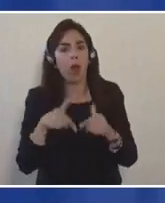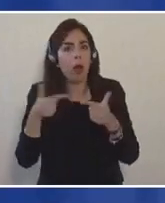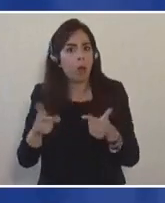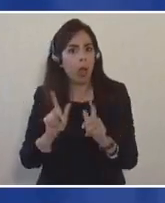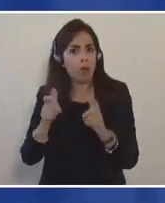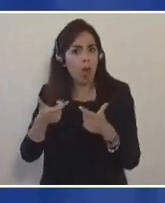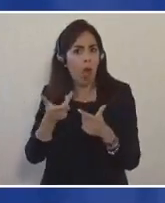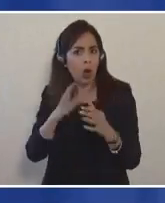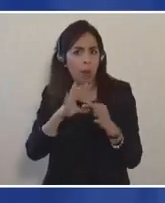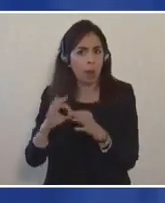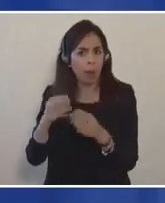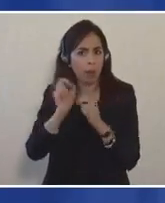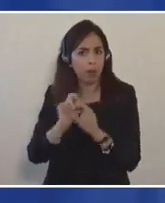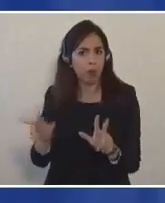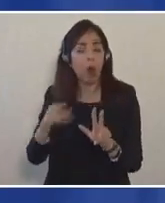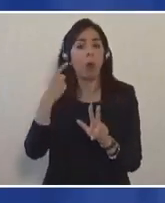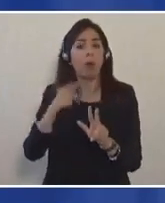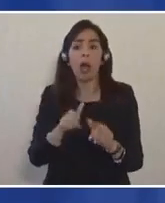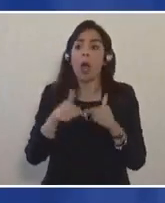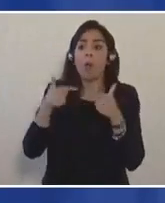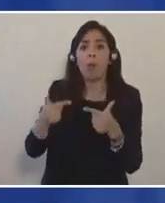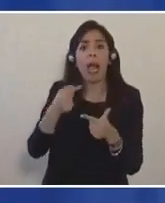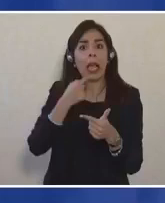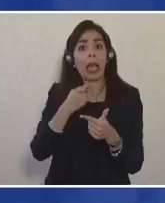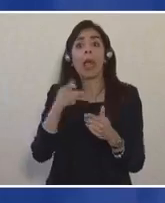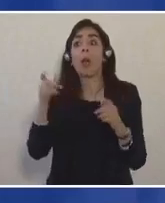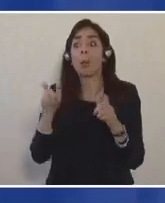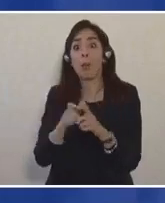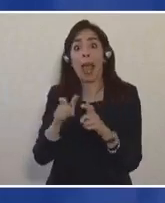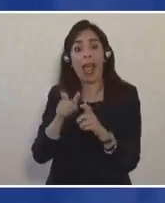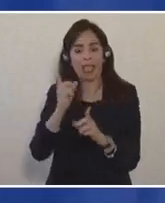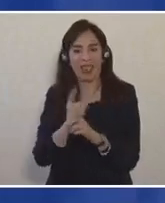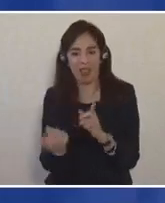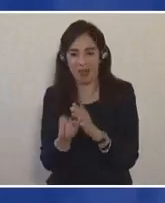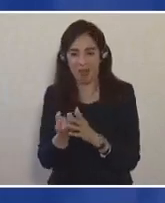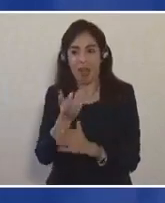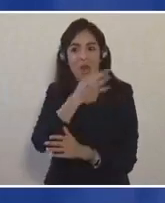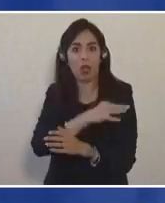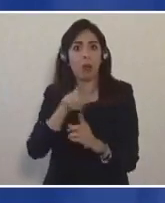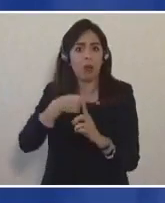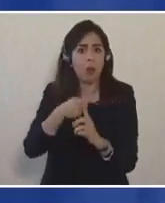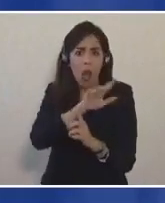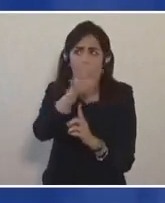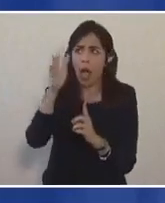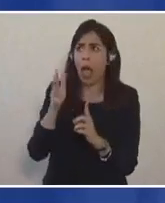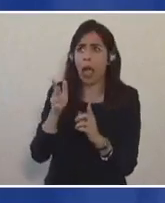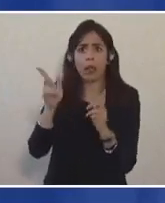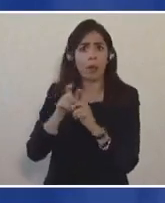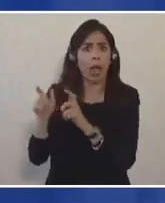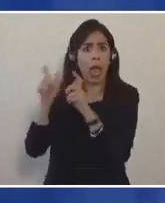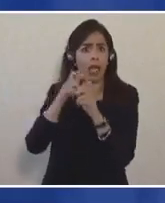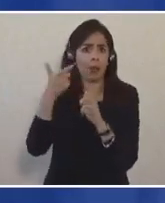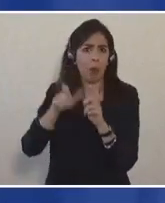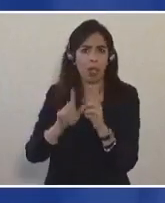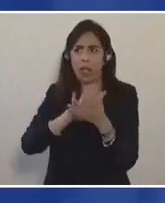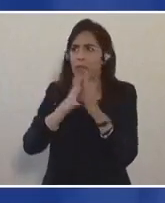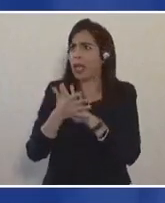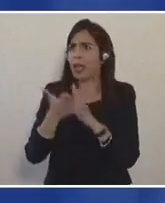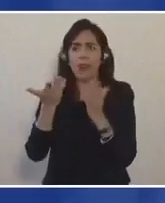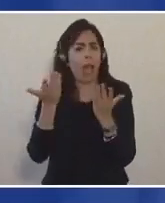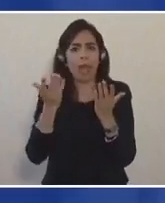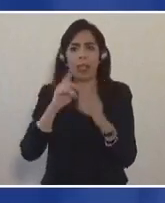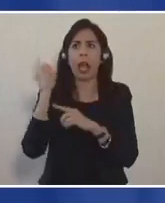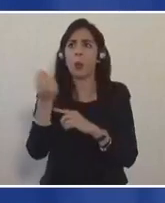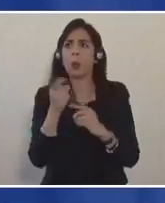countries too, which is then like a bouncing back effect to the country that started with blocking, for example, the flow